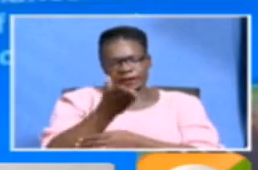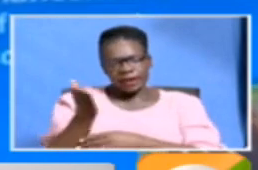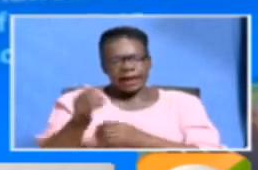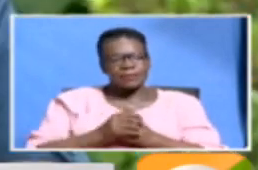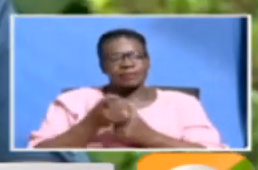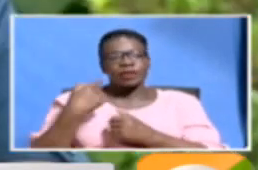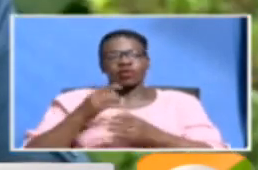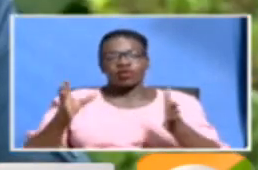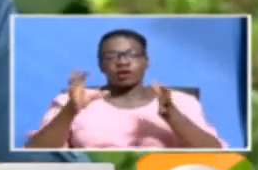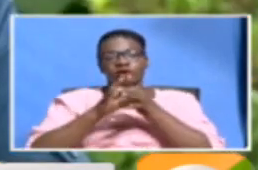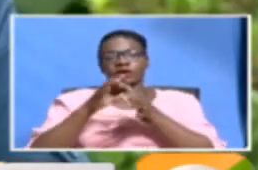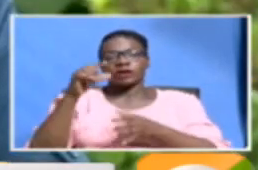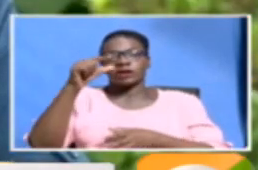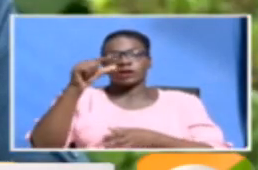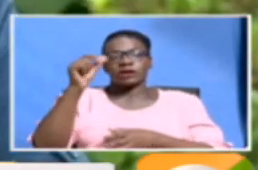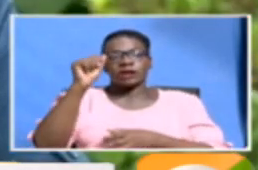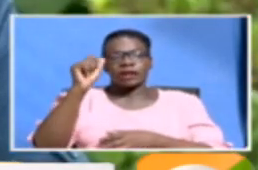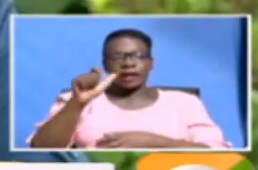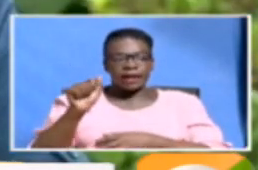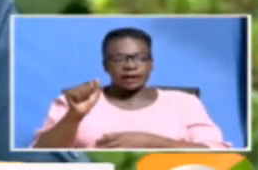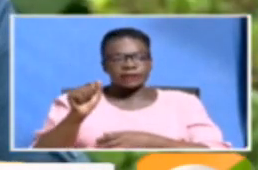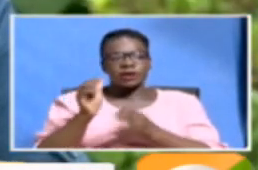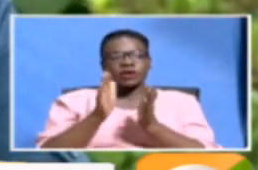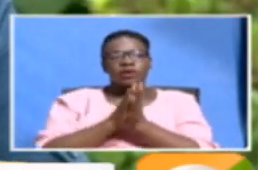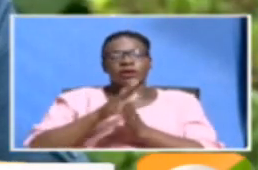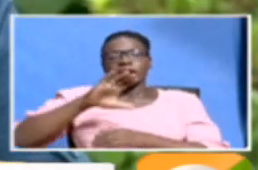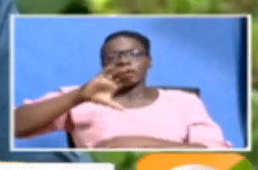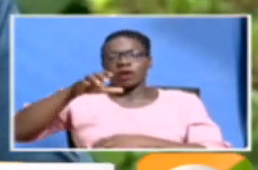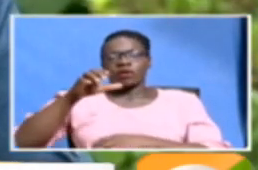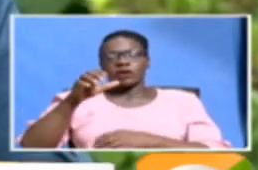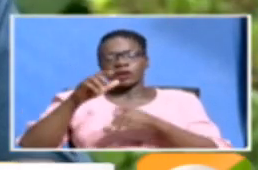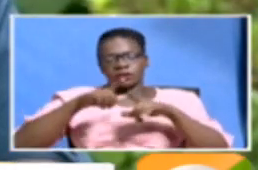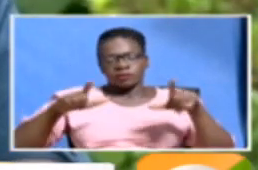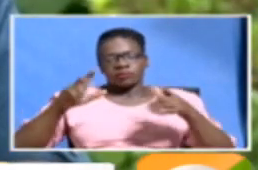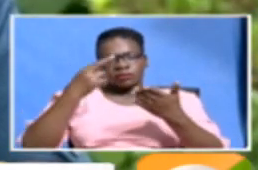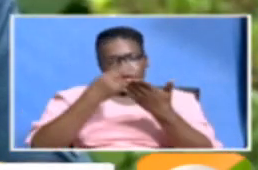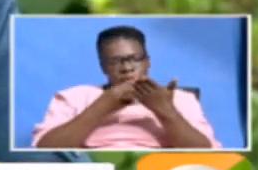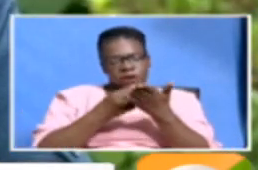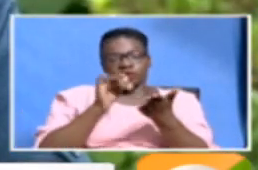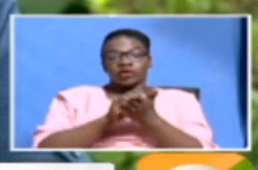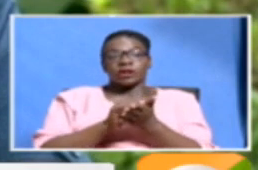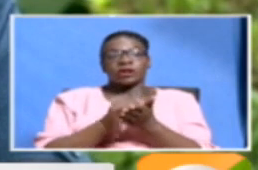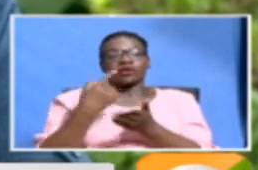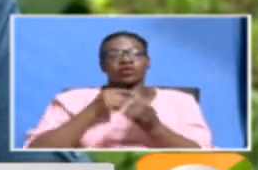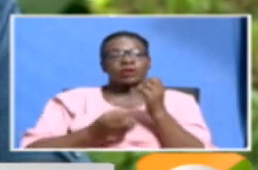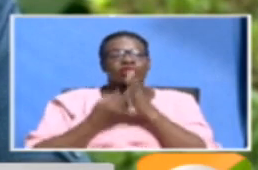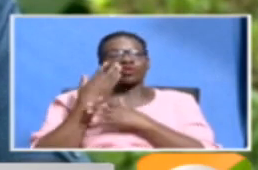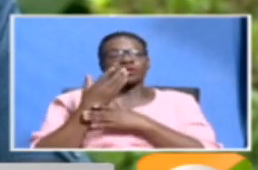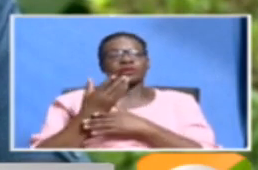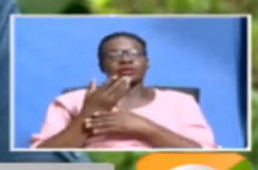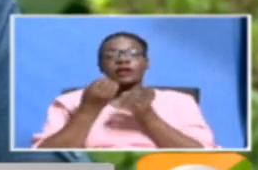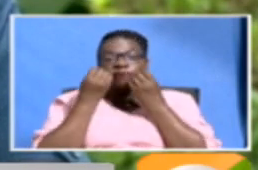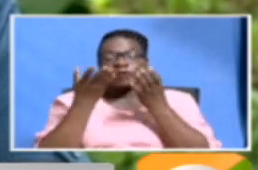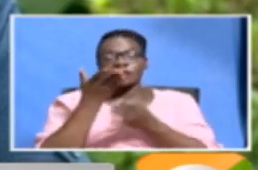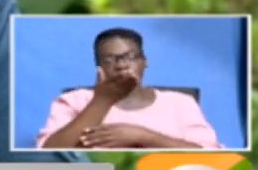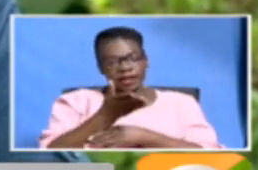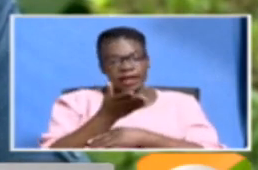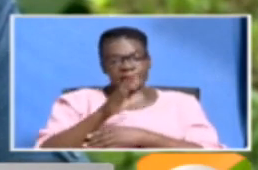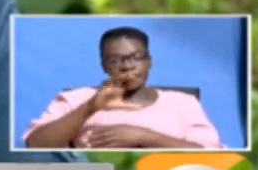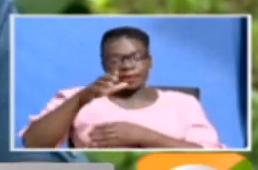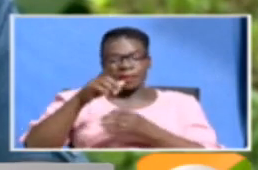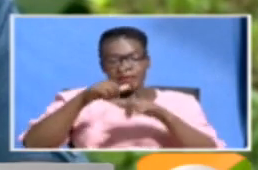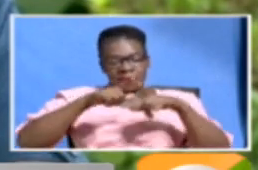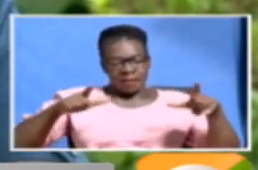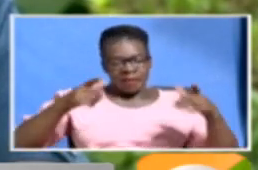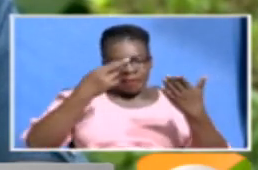are linking the GIS lab together with the county land registry so that information available in the county land